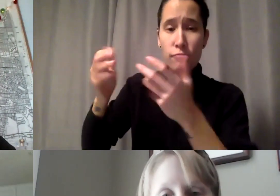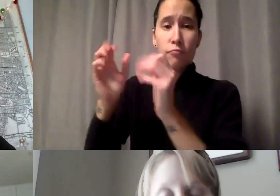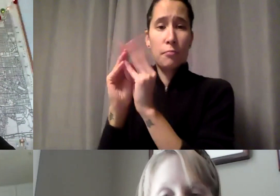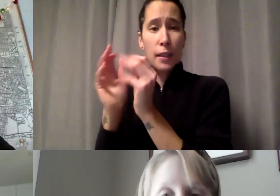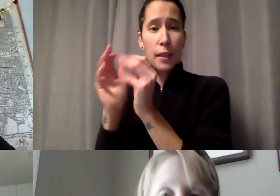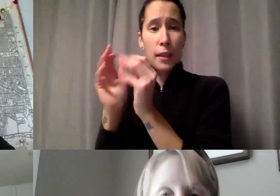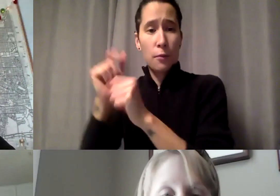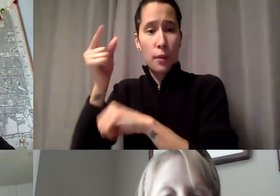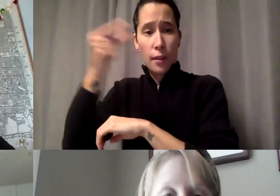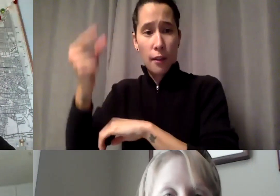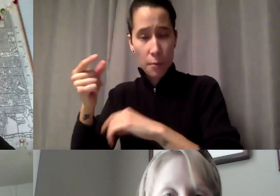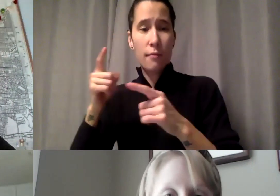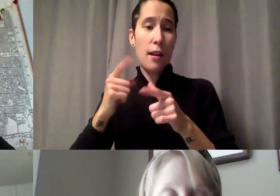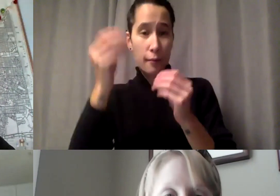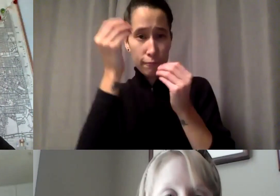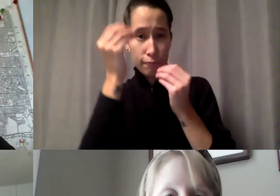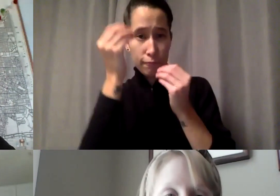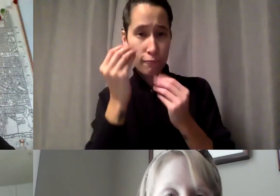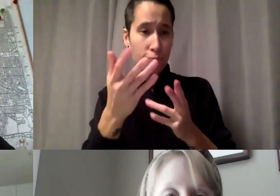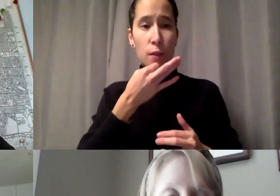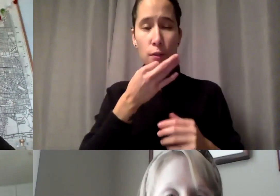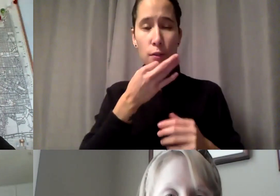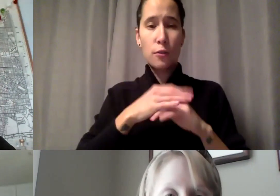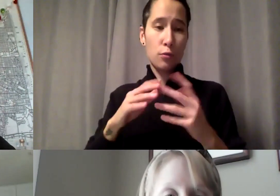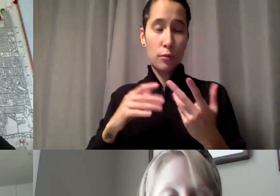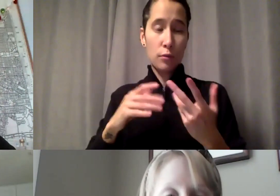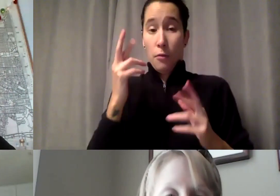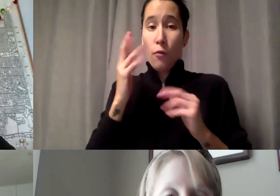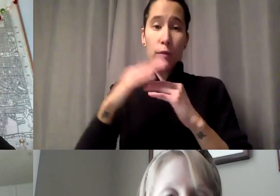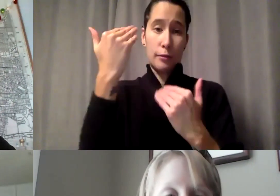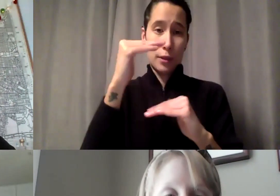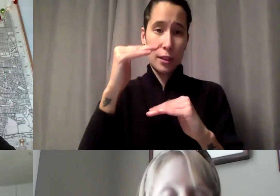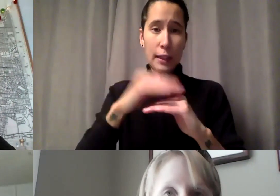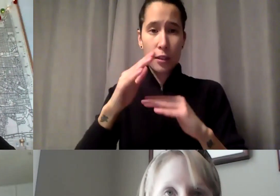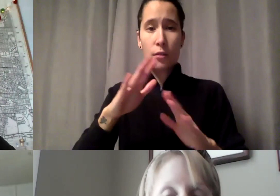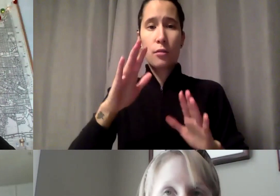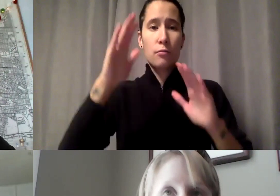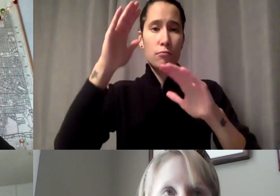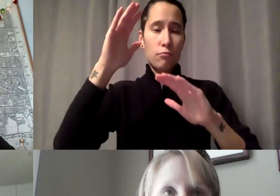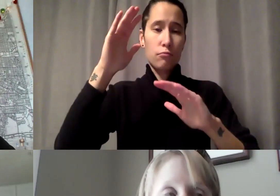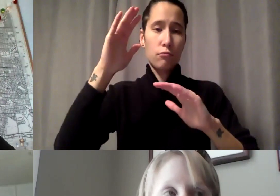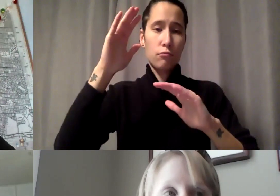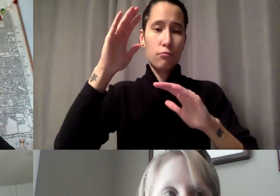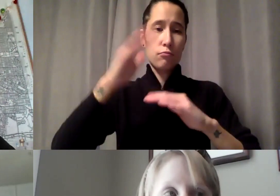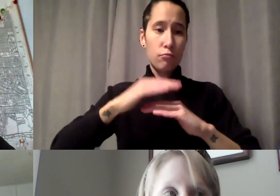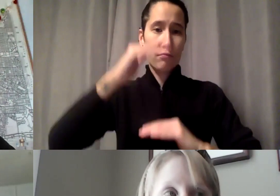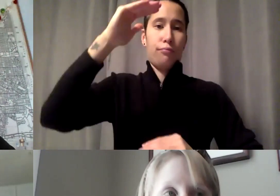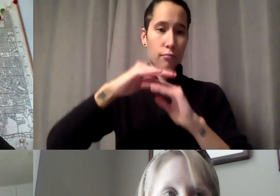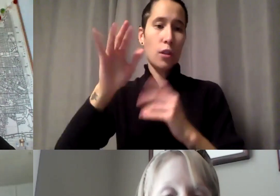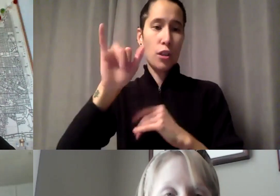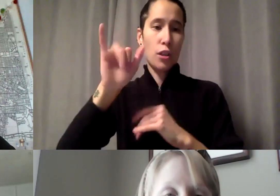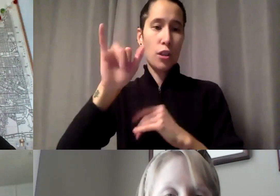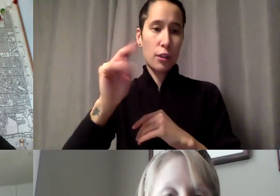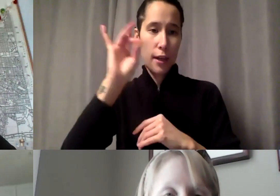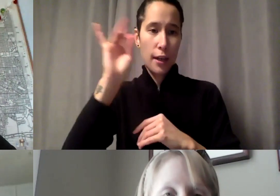if the easing of restrictions happens on January 9th. Now, if it doesn't happen, we're going to be in the state that we're in